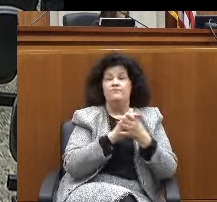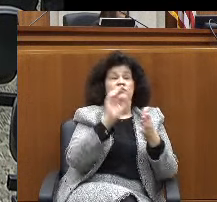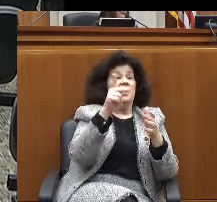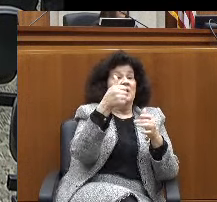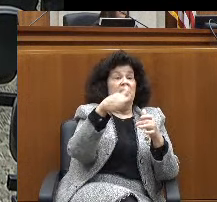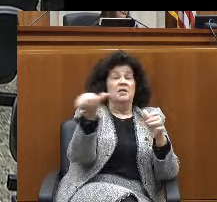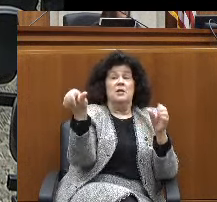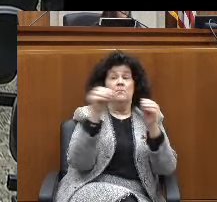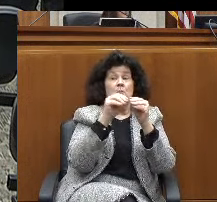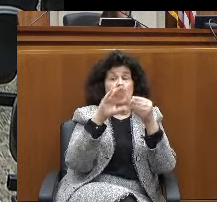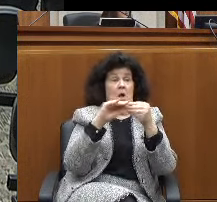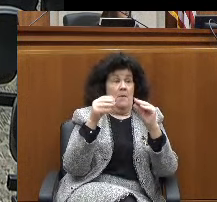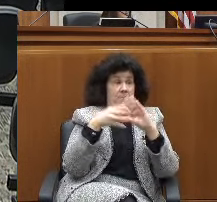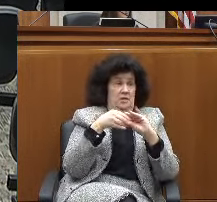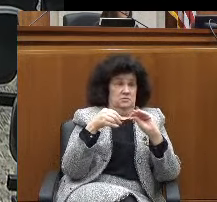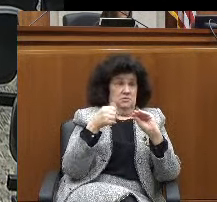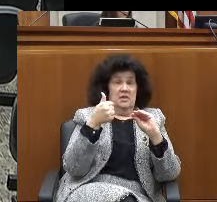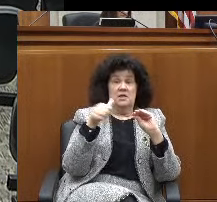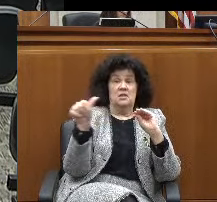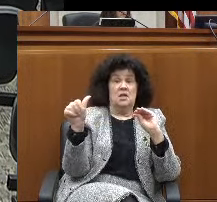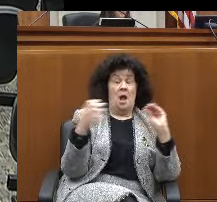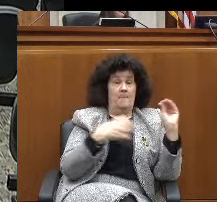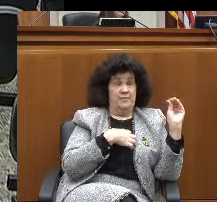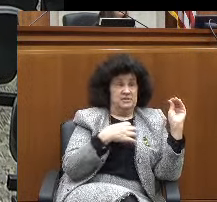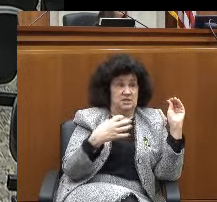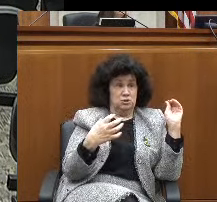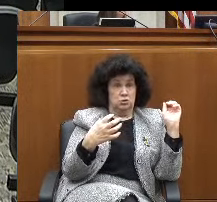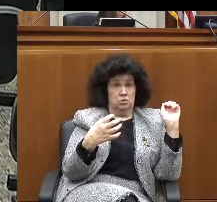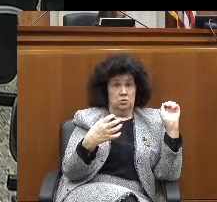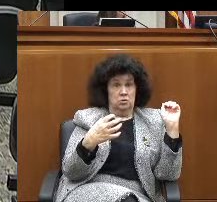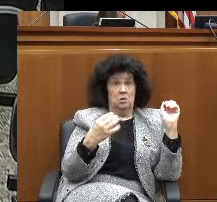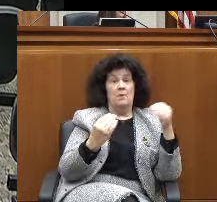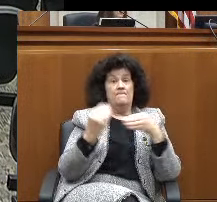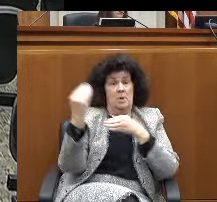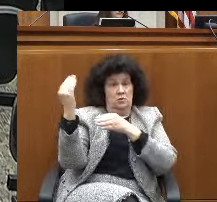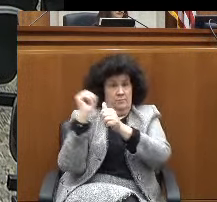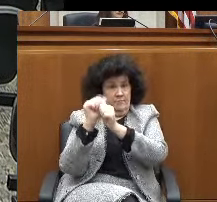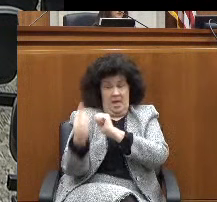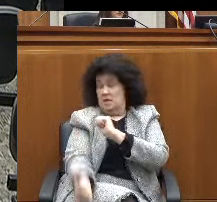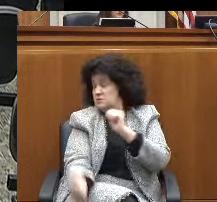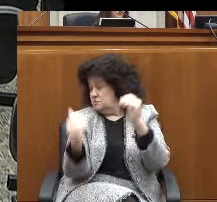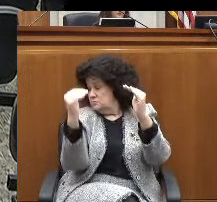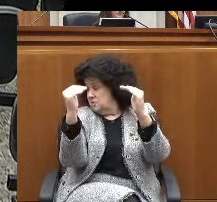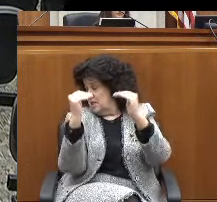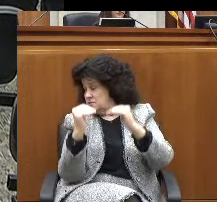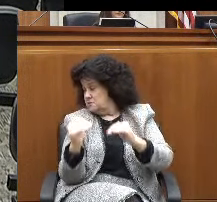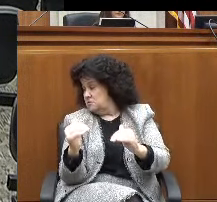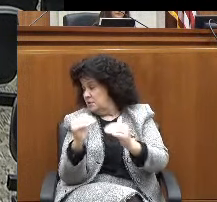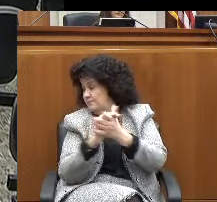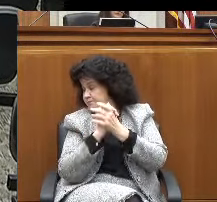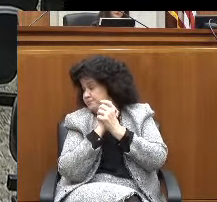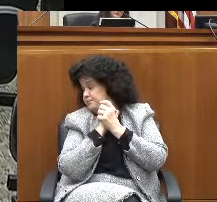All right, any other comments? Any opposition? Motion carries. Next item.